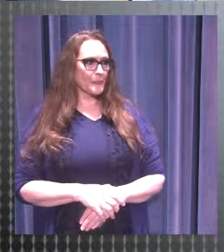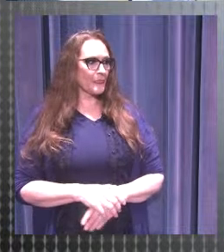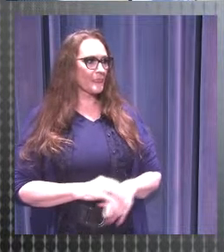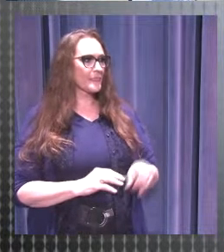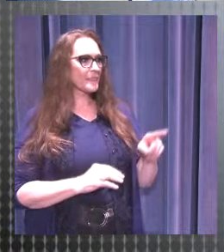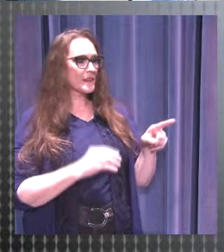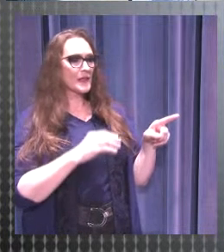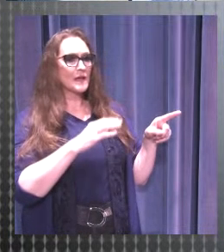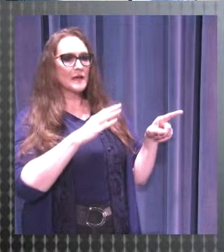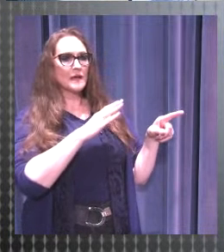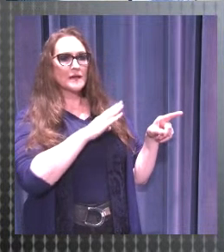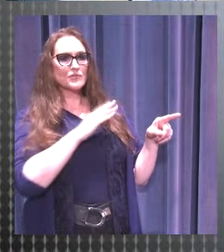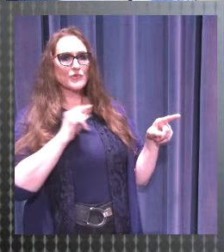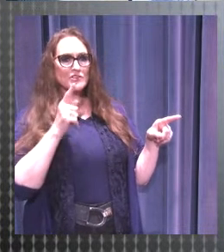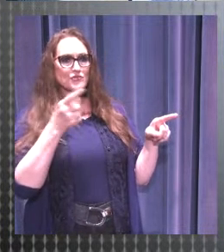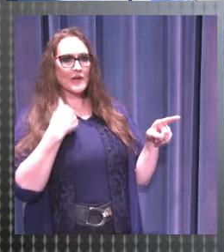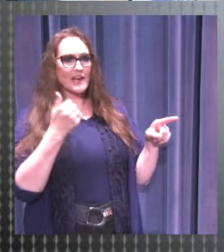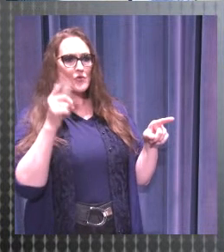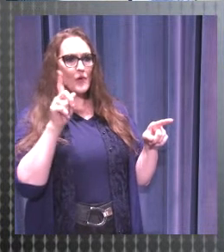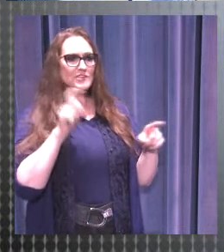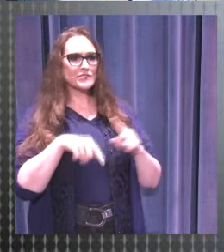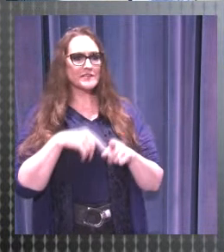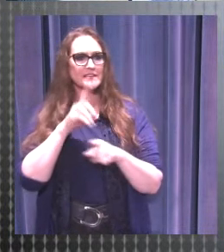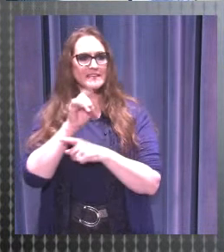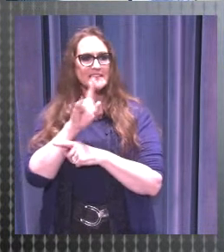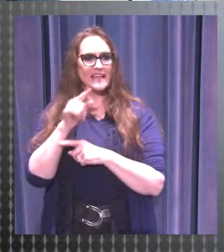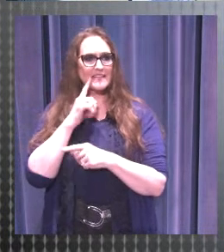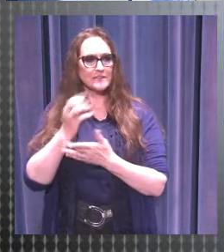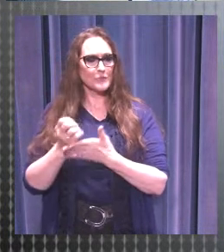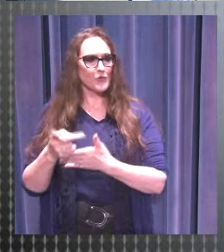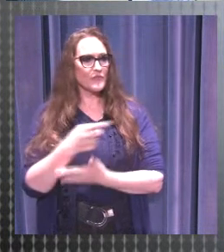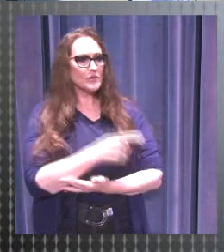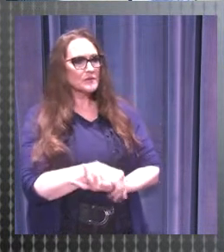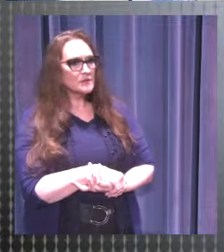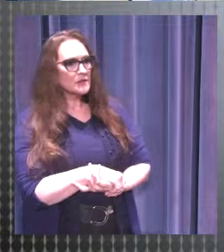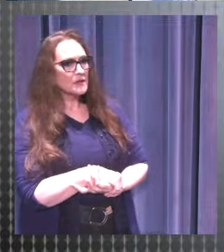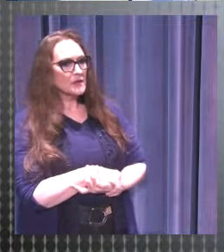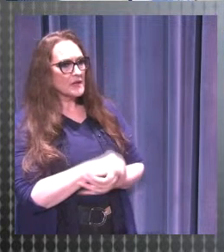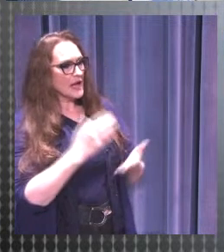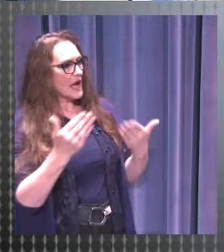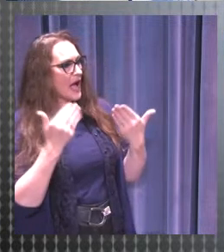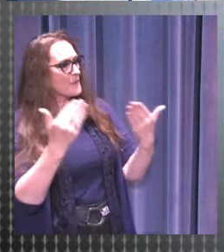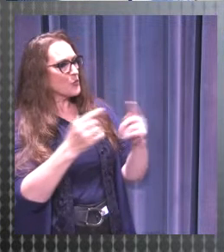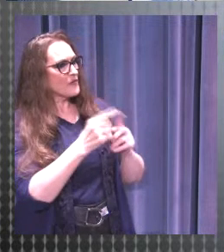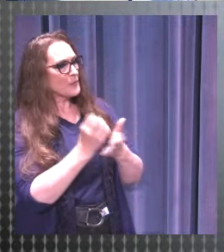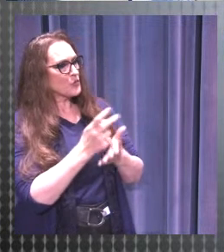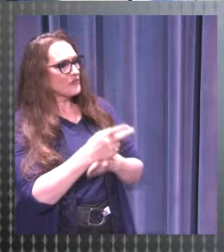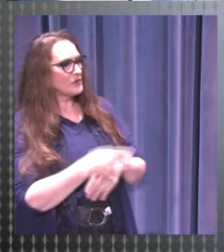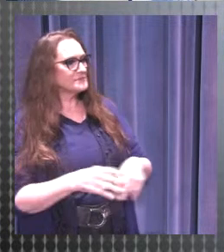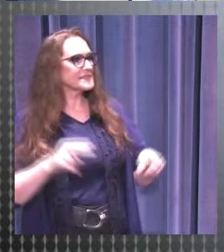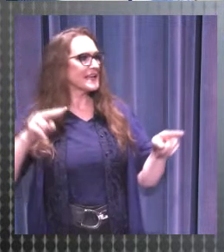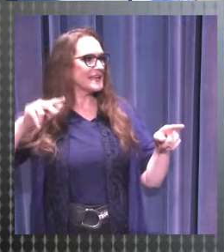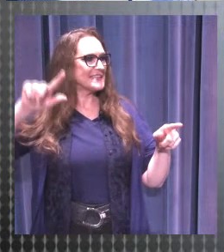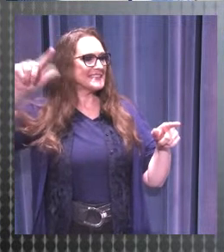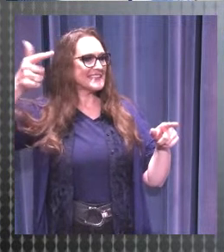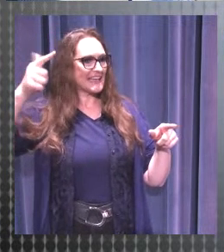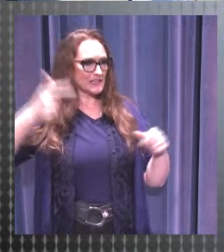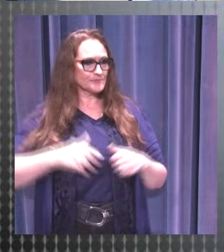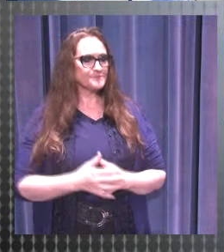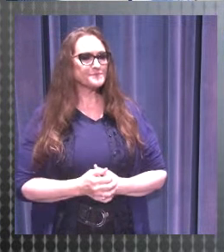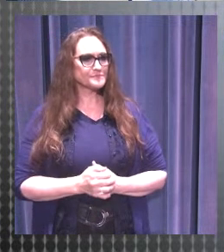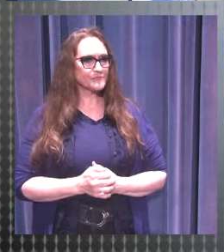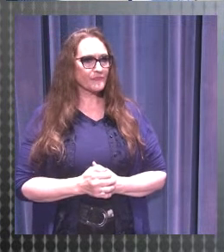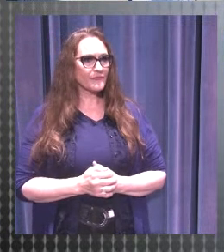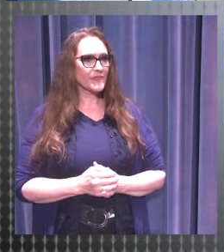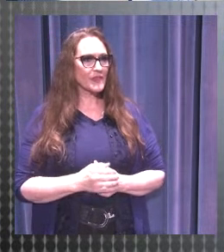Trustees, do you have any question? Trustee Daly. Move approval. Pardon? I move approval of this. Second. We have a